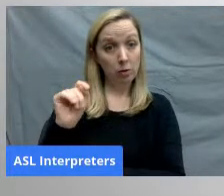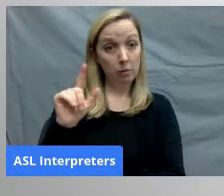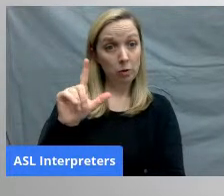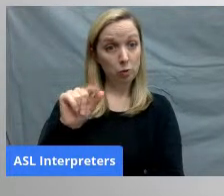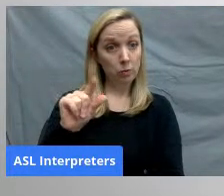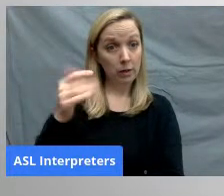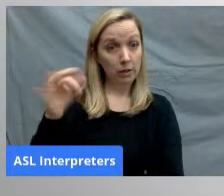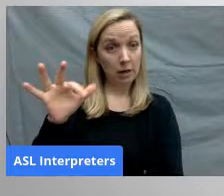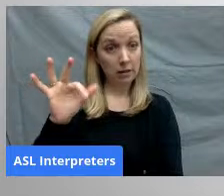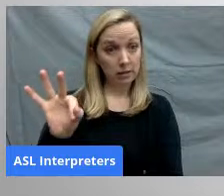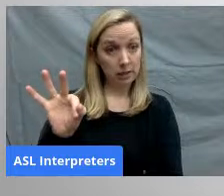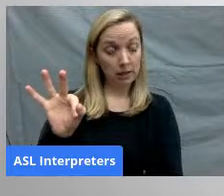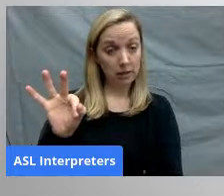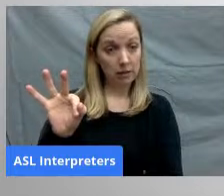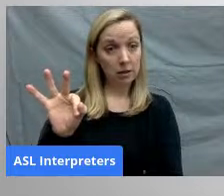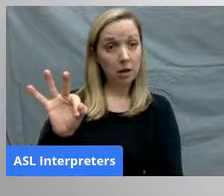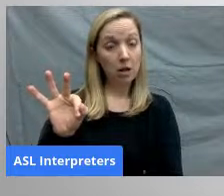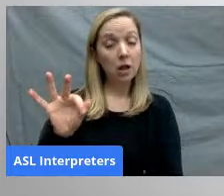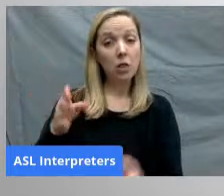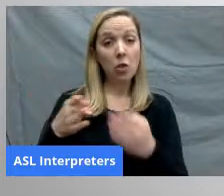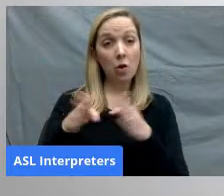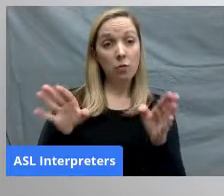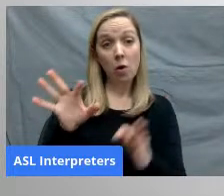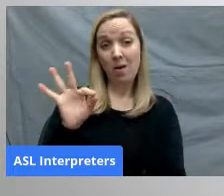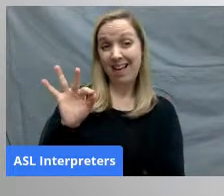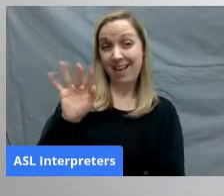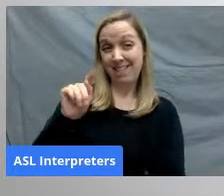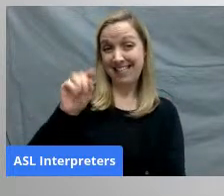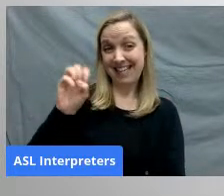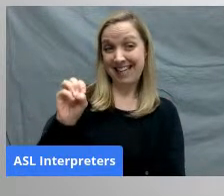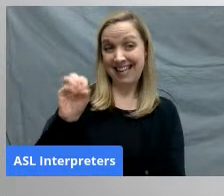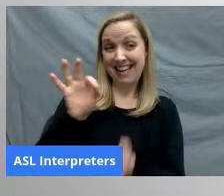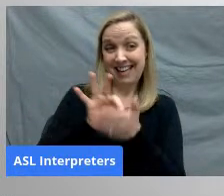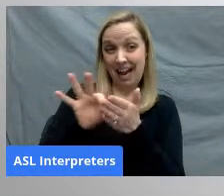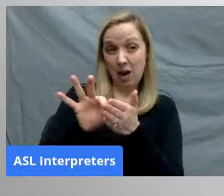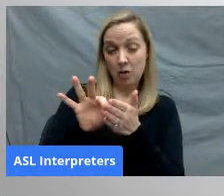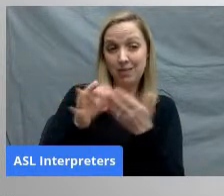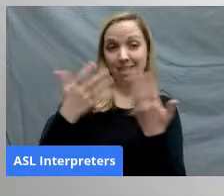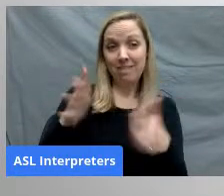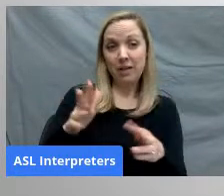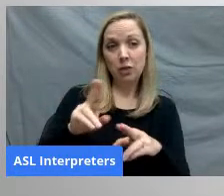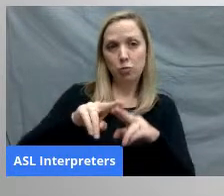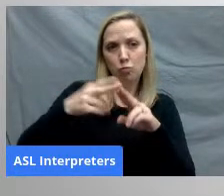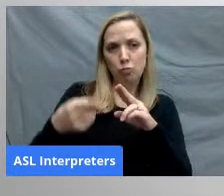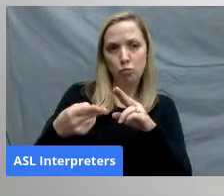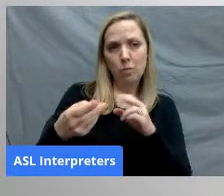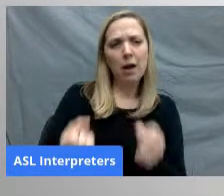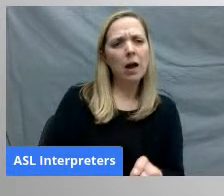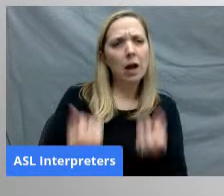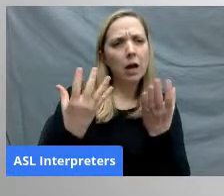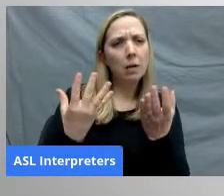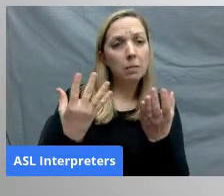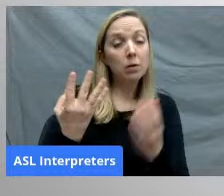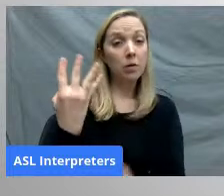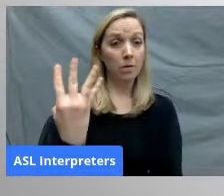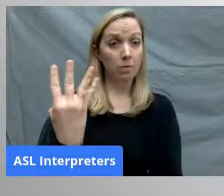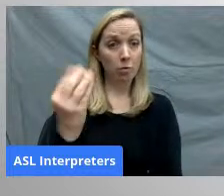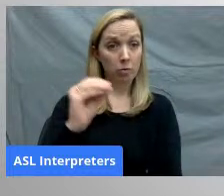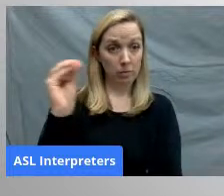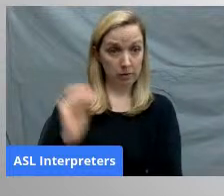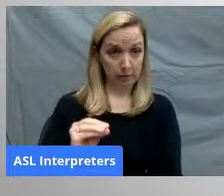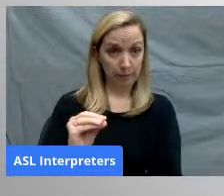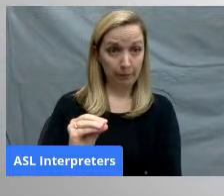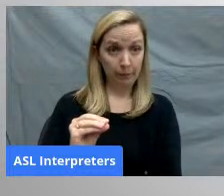the overall FTE counts are down roughly 4% across the board. We saw